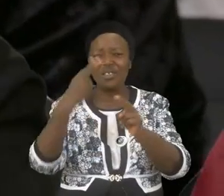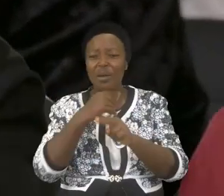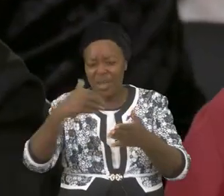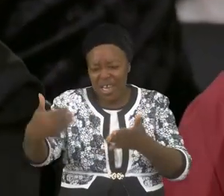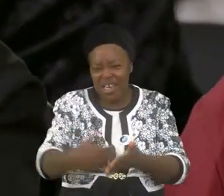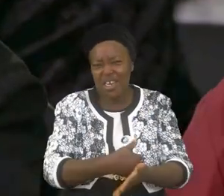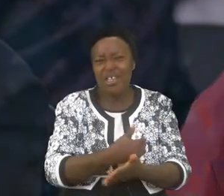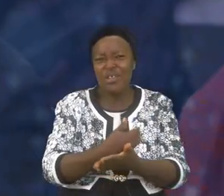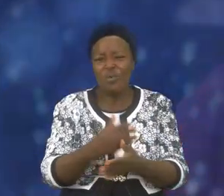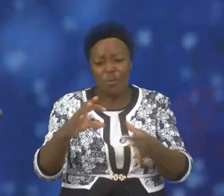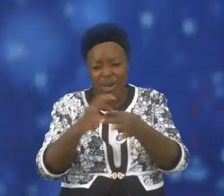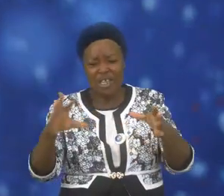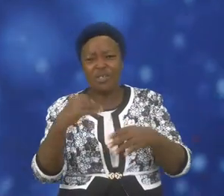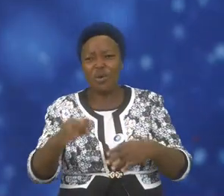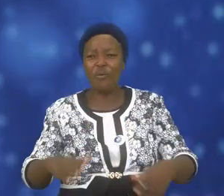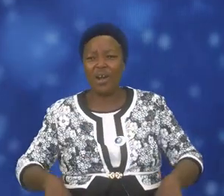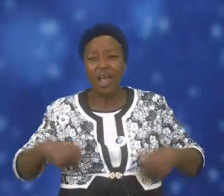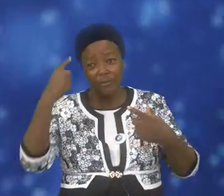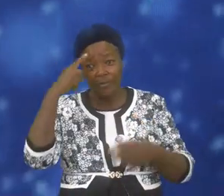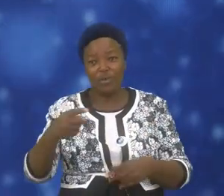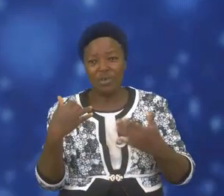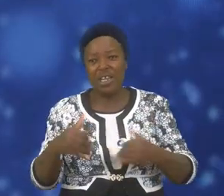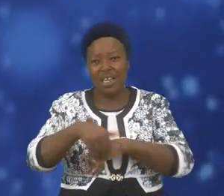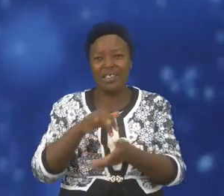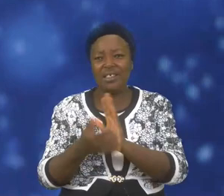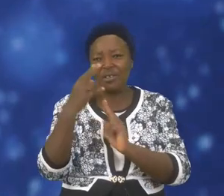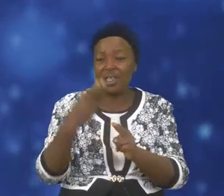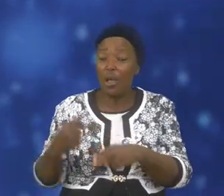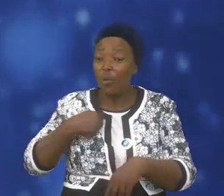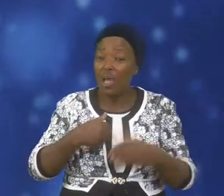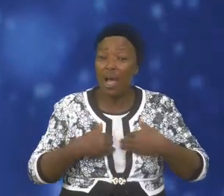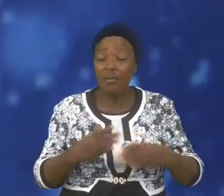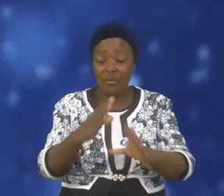received not the spirit of the world, but the